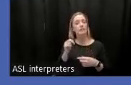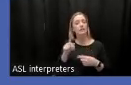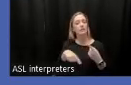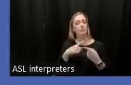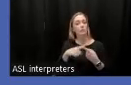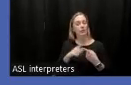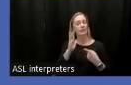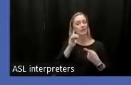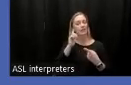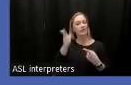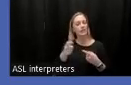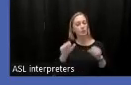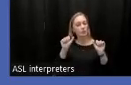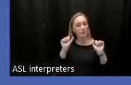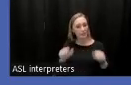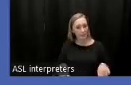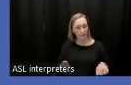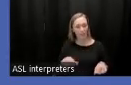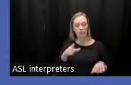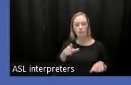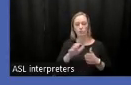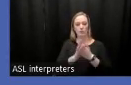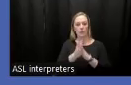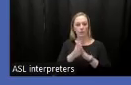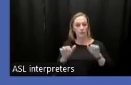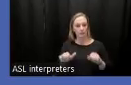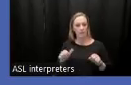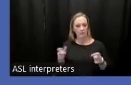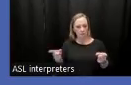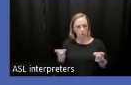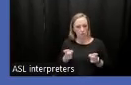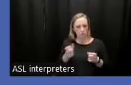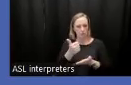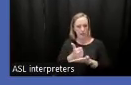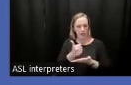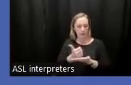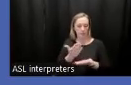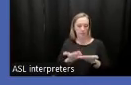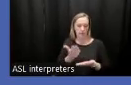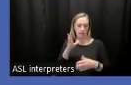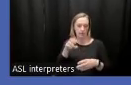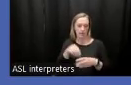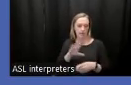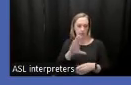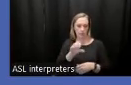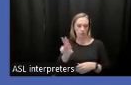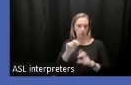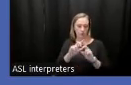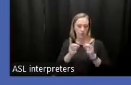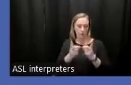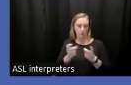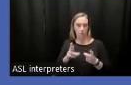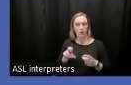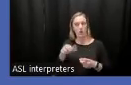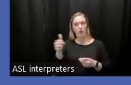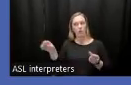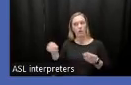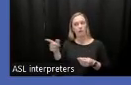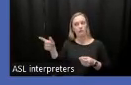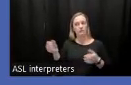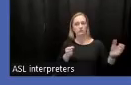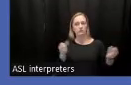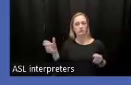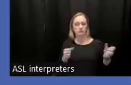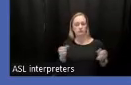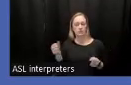to, and maybe to recruit some help maybe from within the departments or other offices, you might go